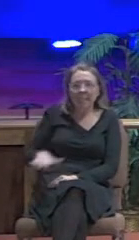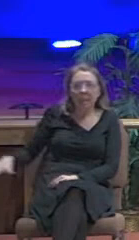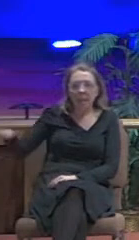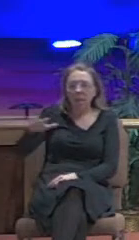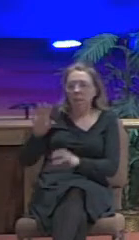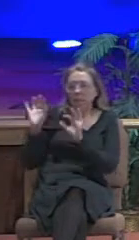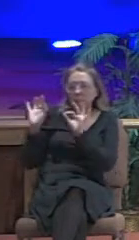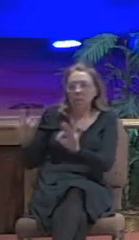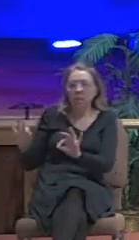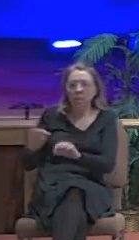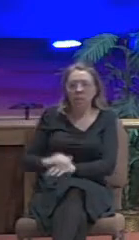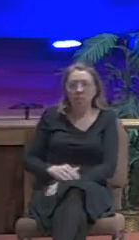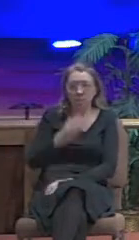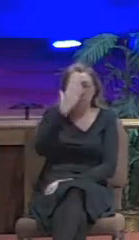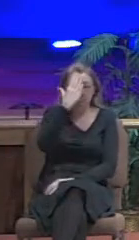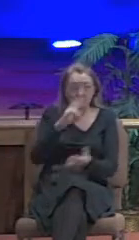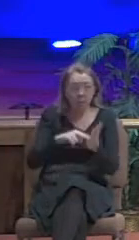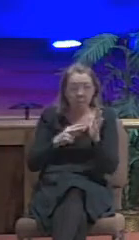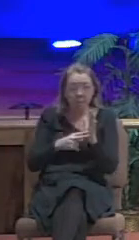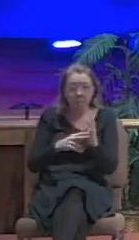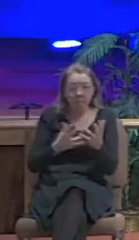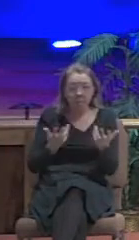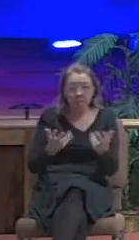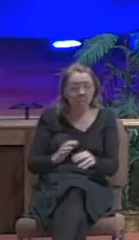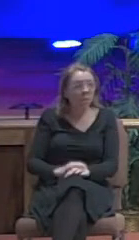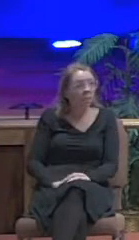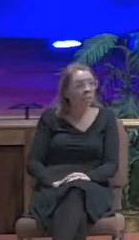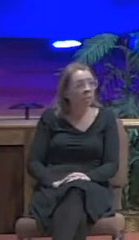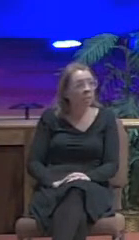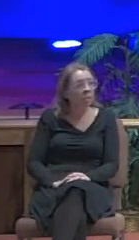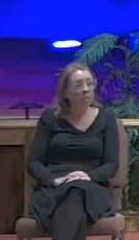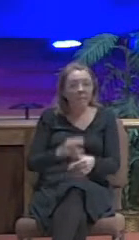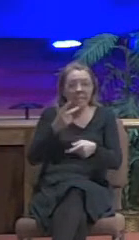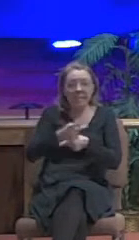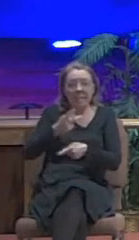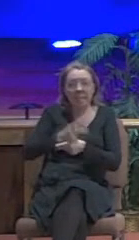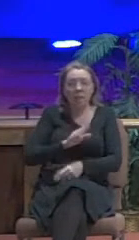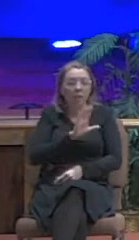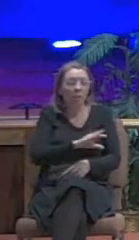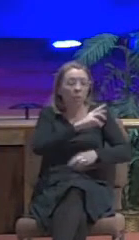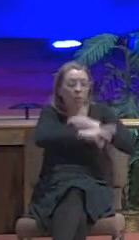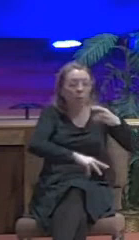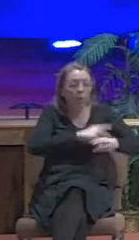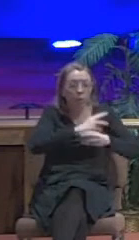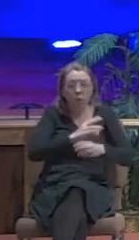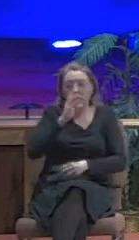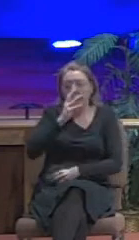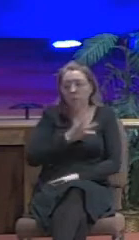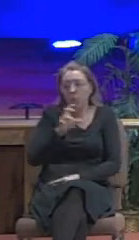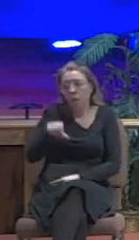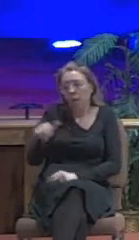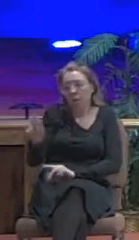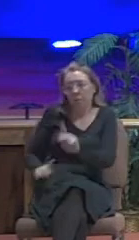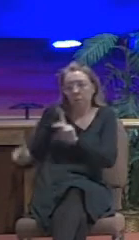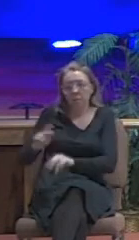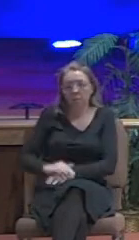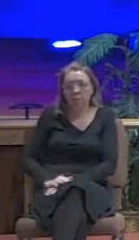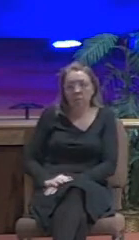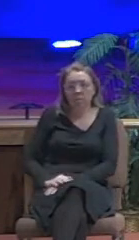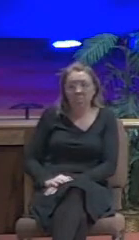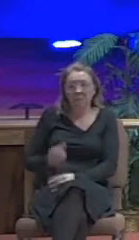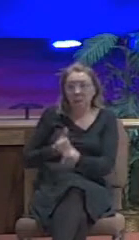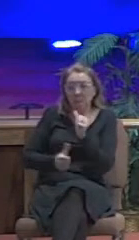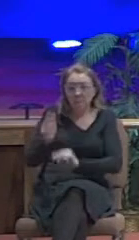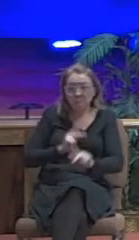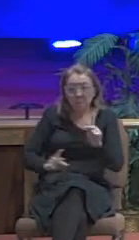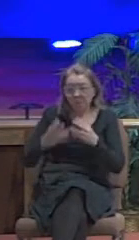raised? Take care of your own little world and don't worry about them. And most people have no clue who their neighbors are.